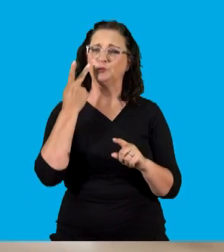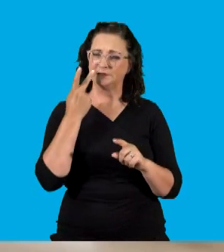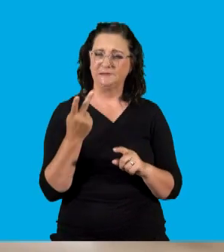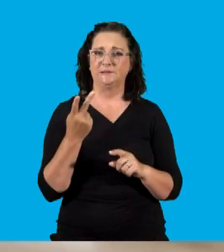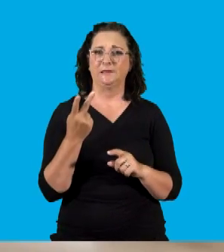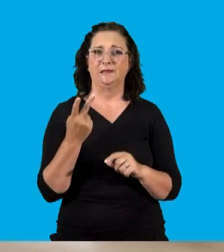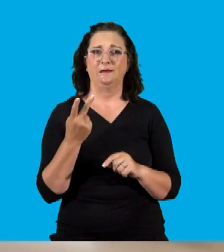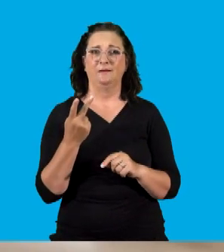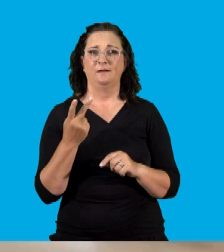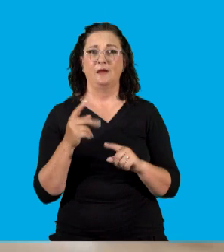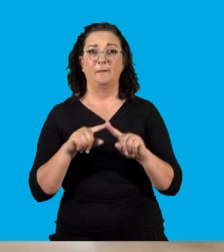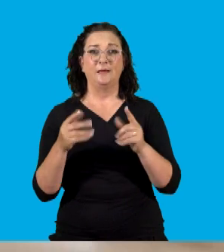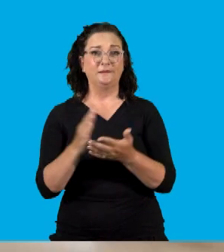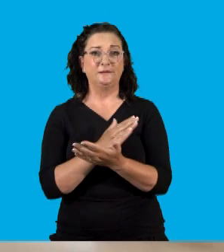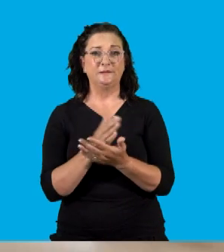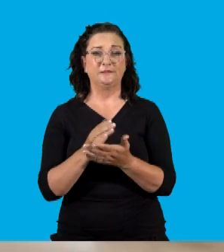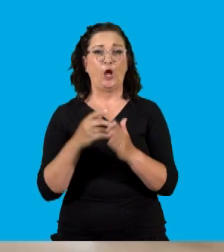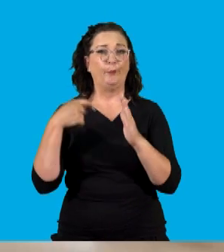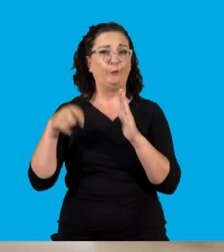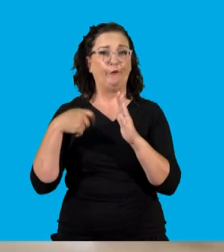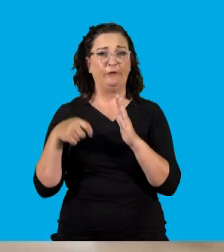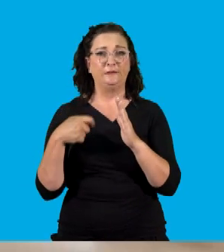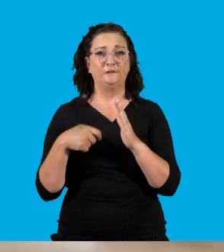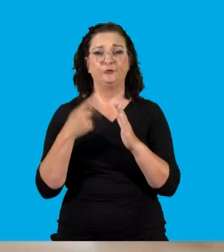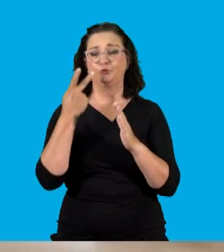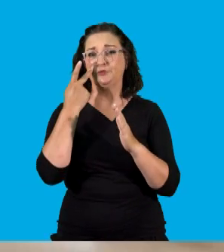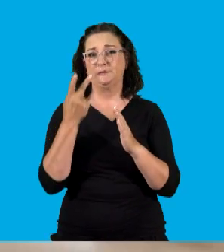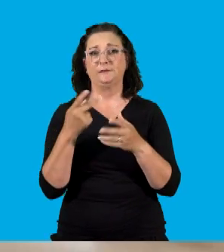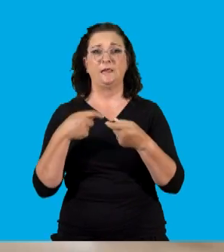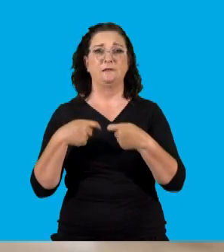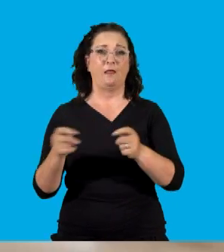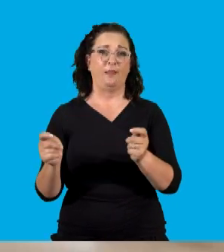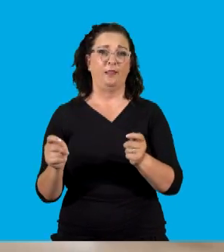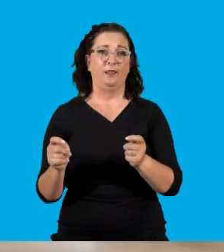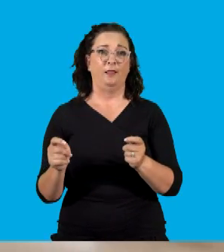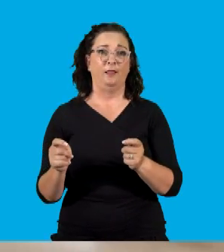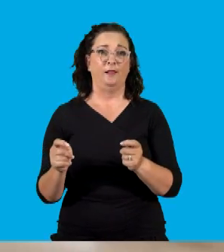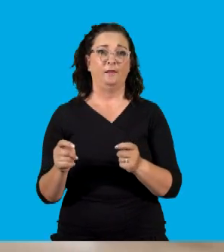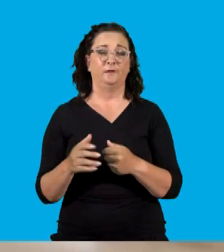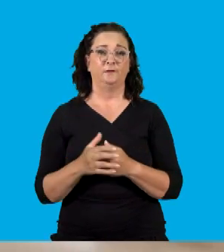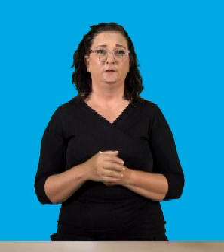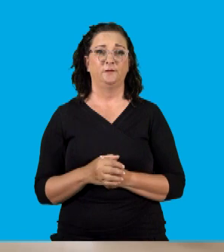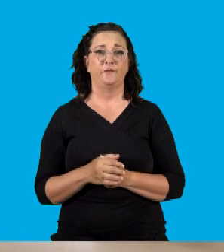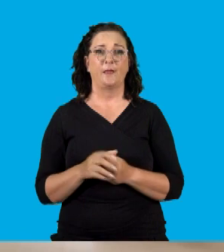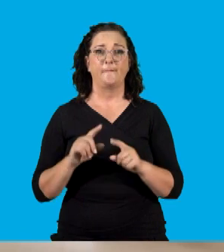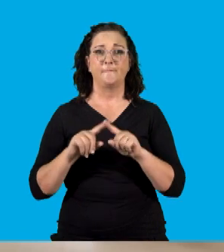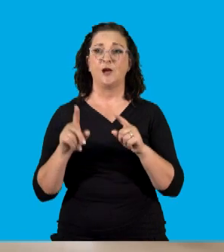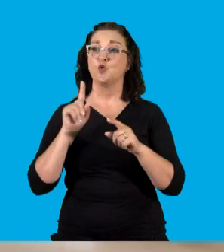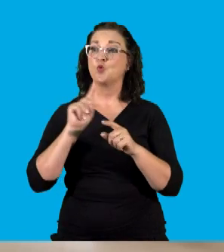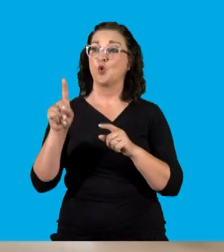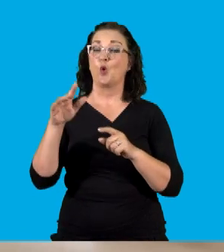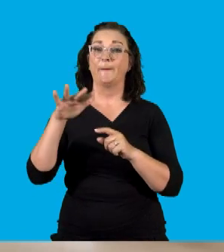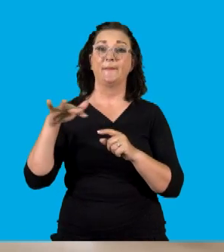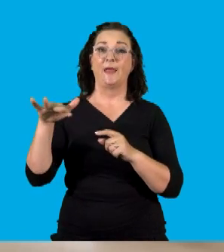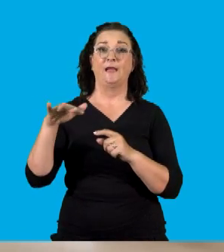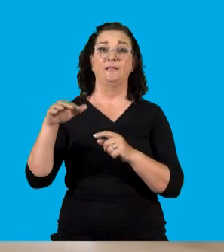that, learners. You know that there are some movies that are shown only on cinemas. Then a movie is out there at a cinema, we